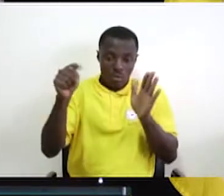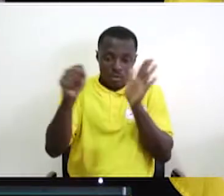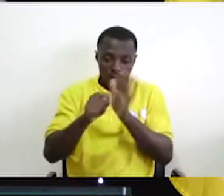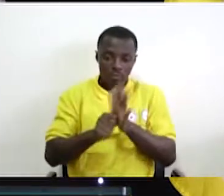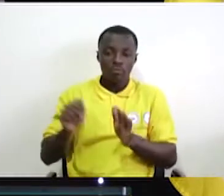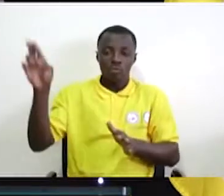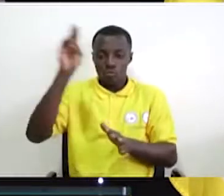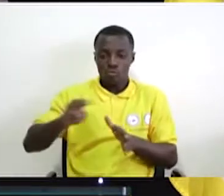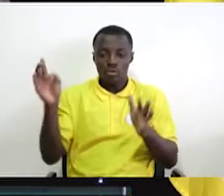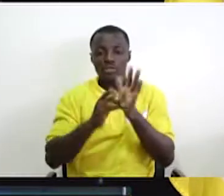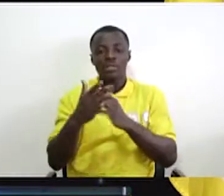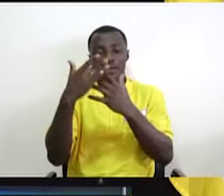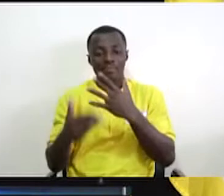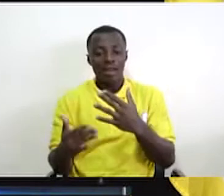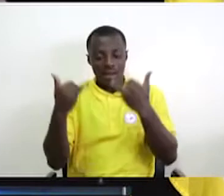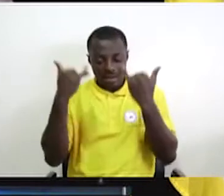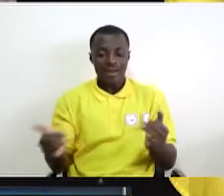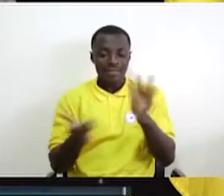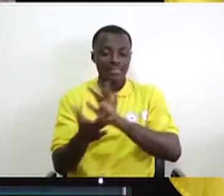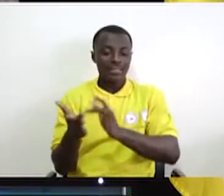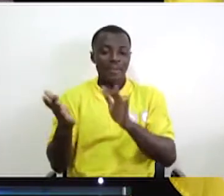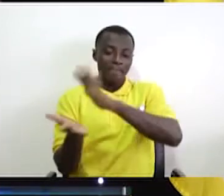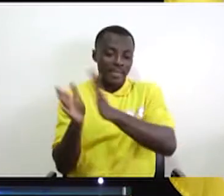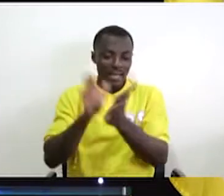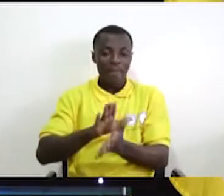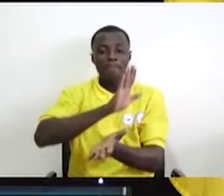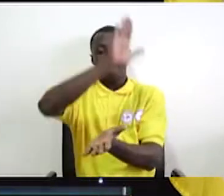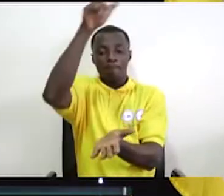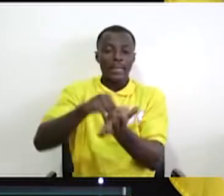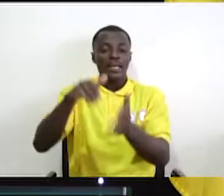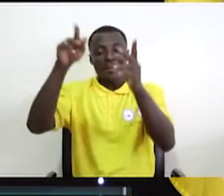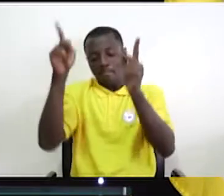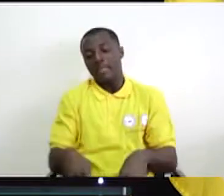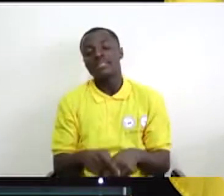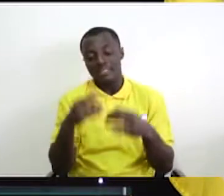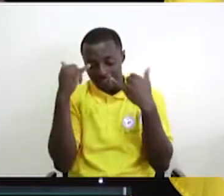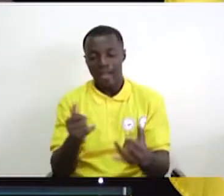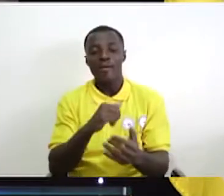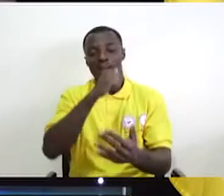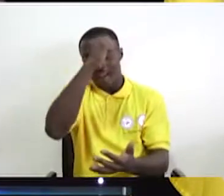the mediator because he has sealed the new covenant with his blood.